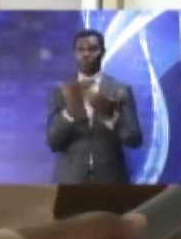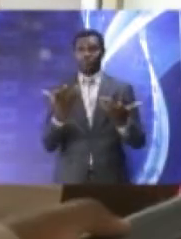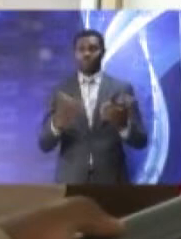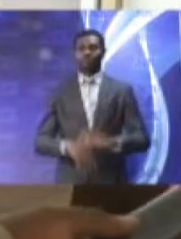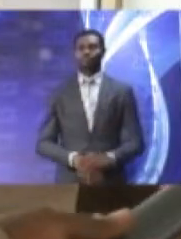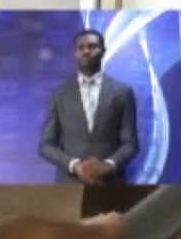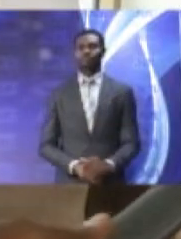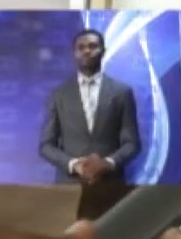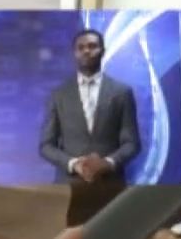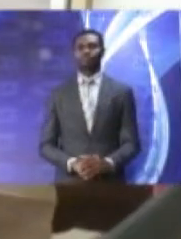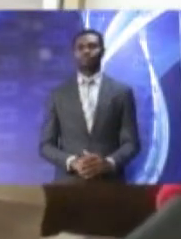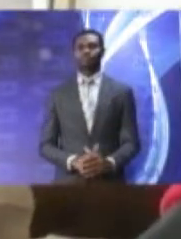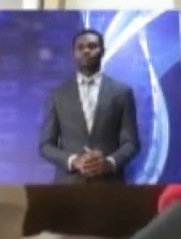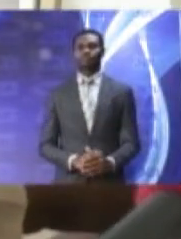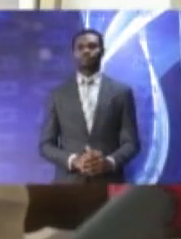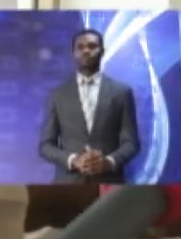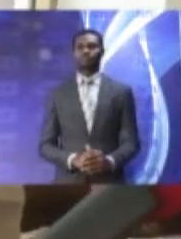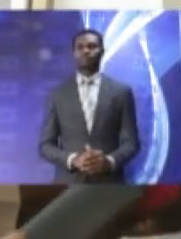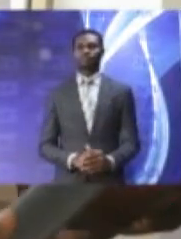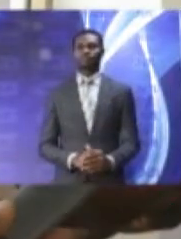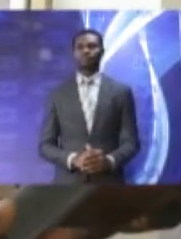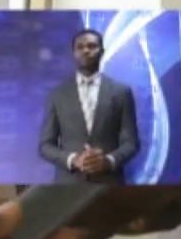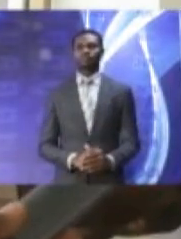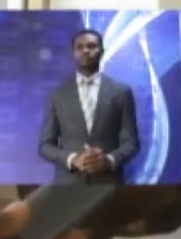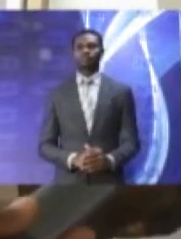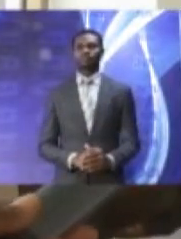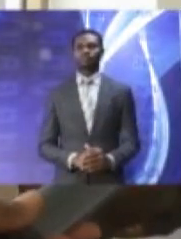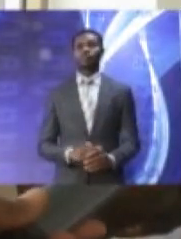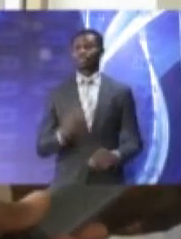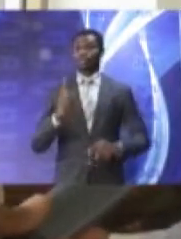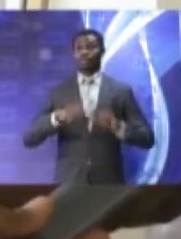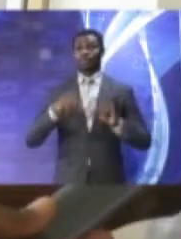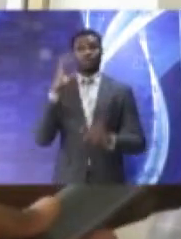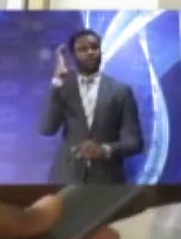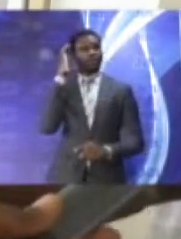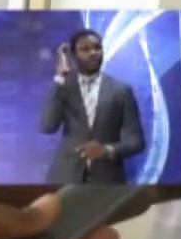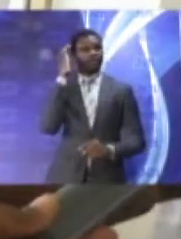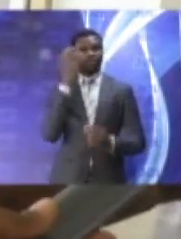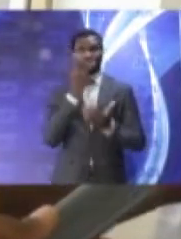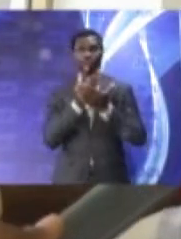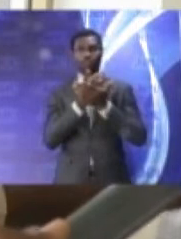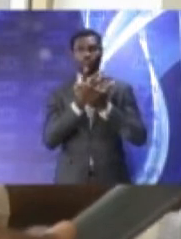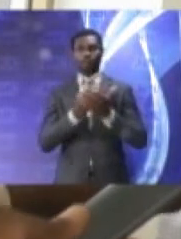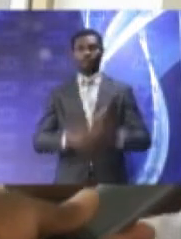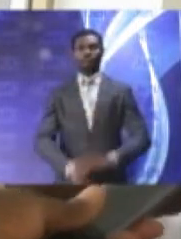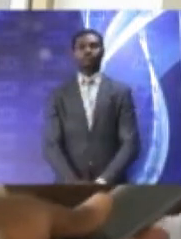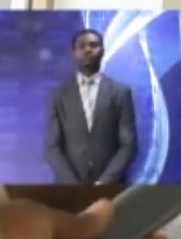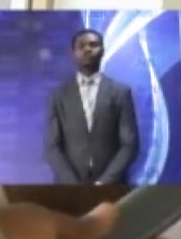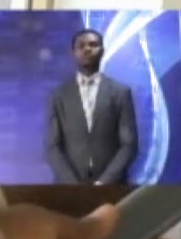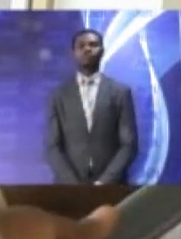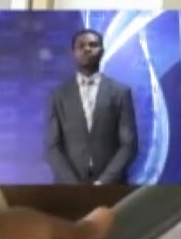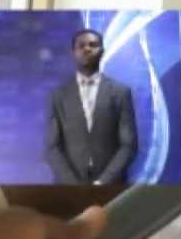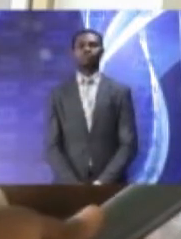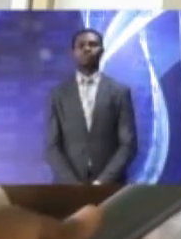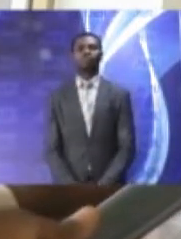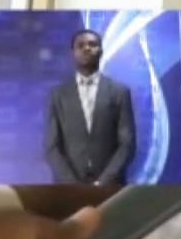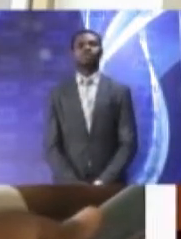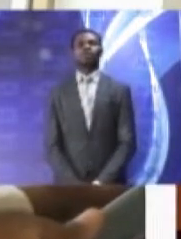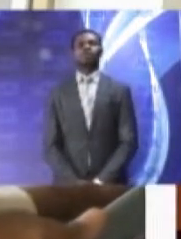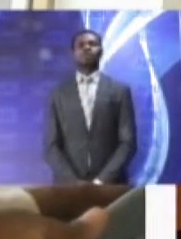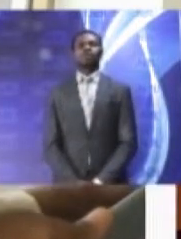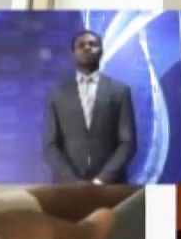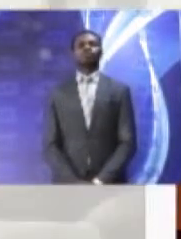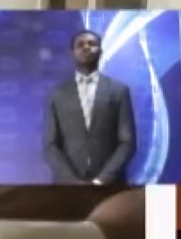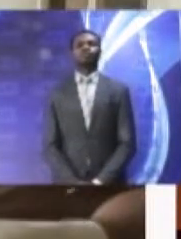And upon that unfortunate decision by the chairman of the All